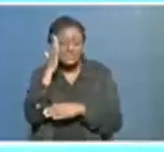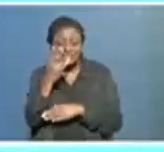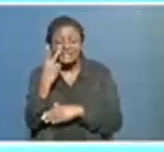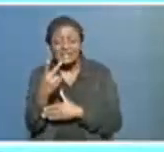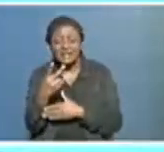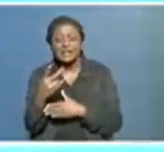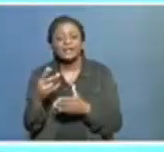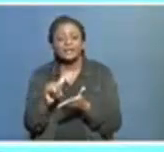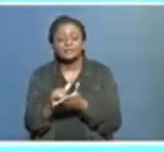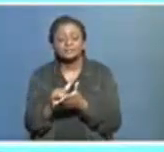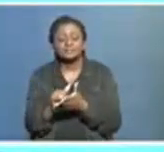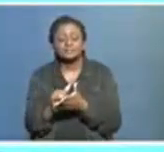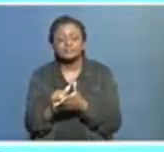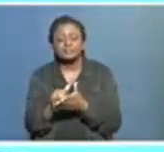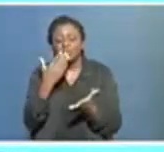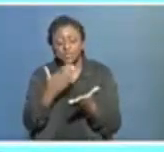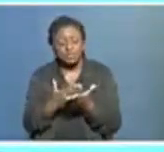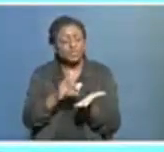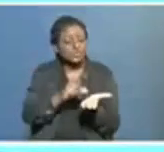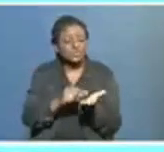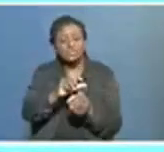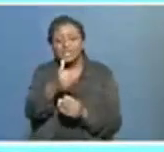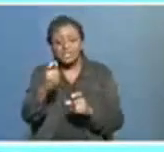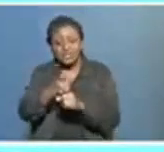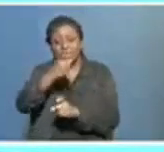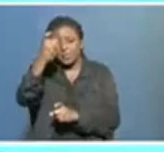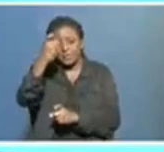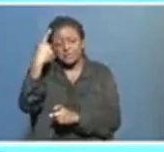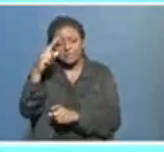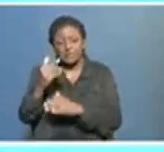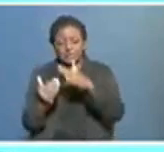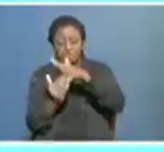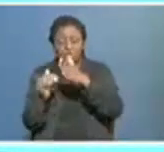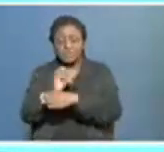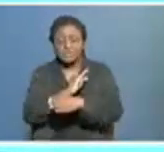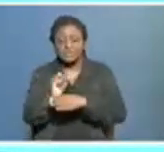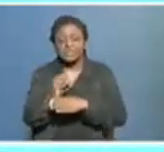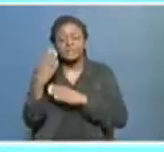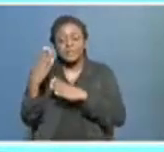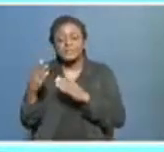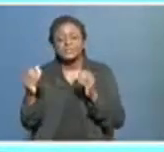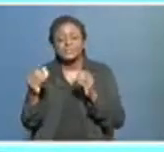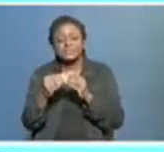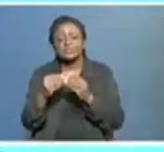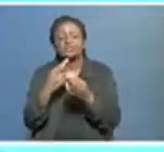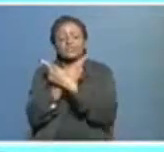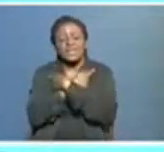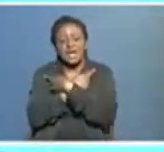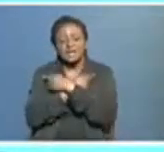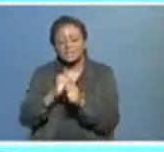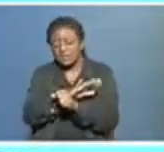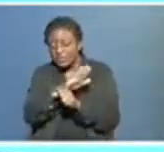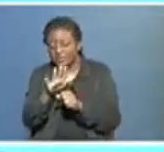In more upbeat news, it's another win for the top industry. The Bahamas has further loosened COVID-19 protocols